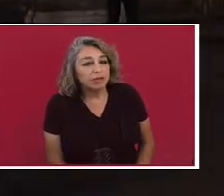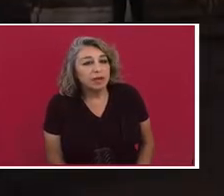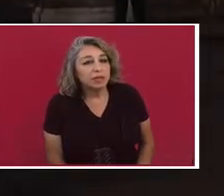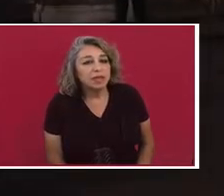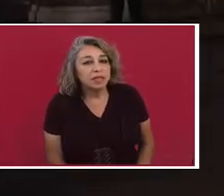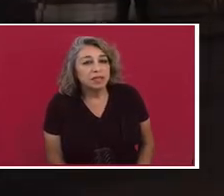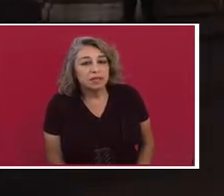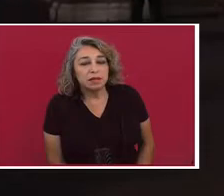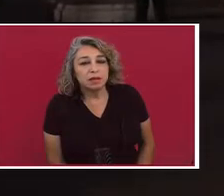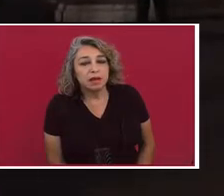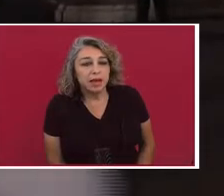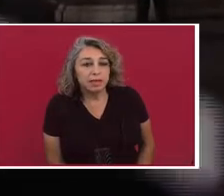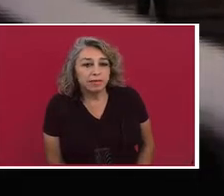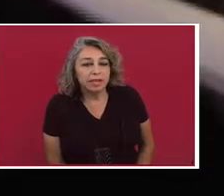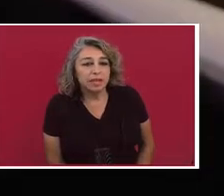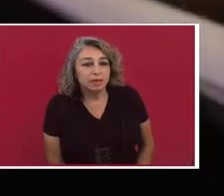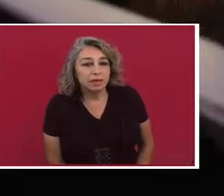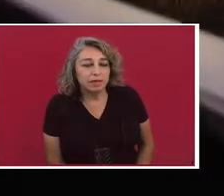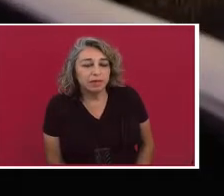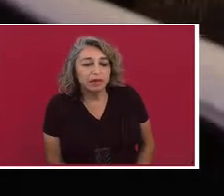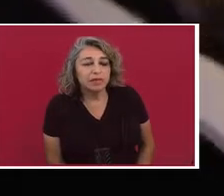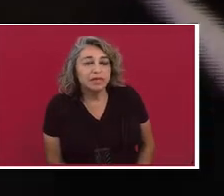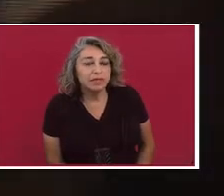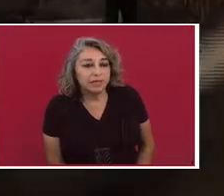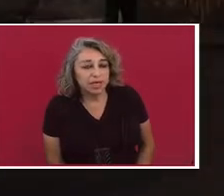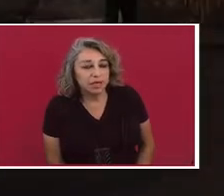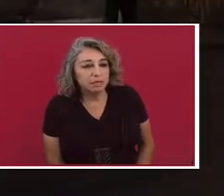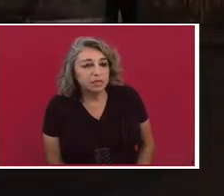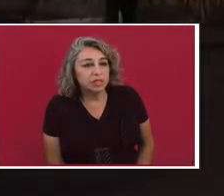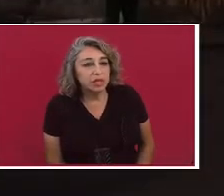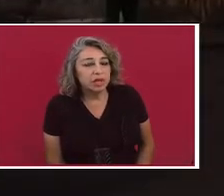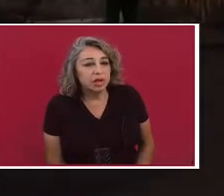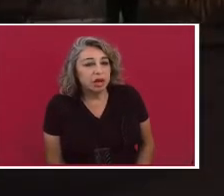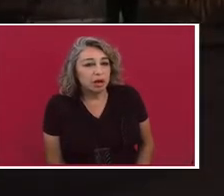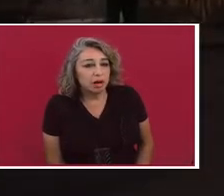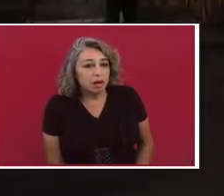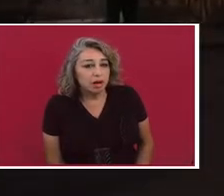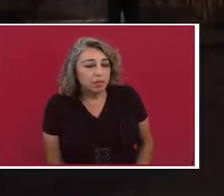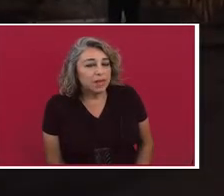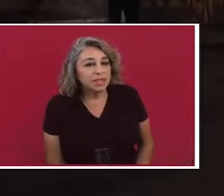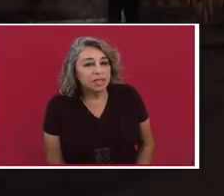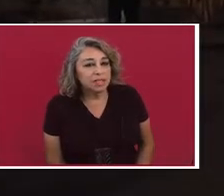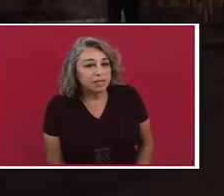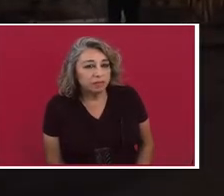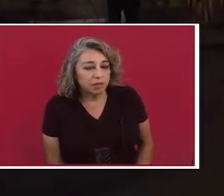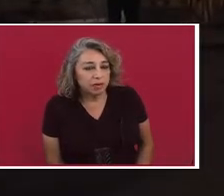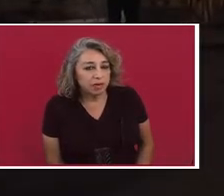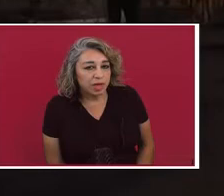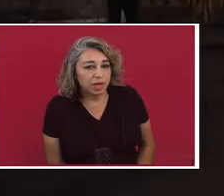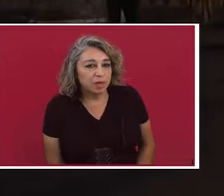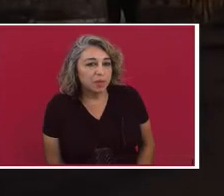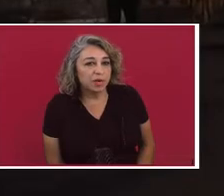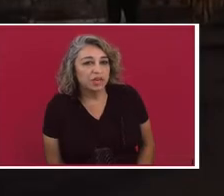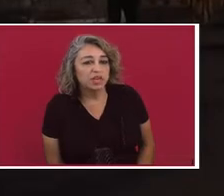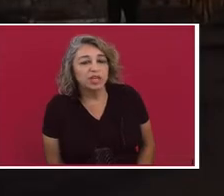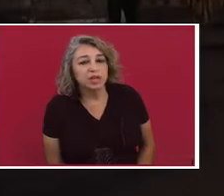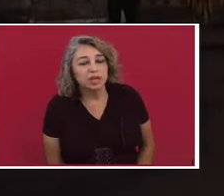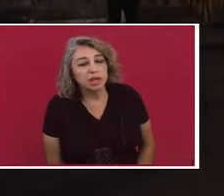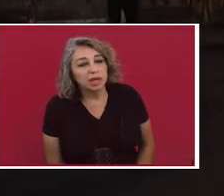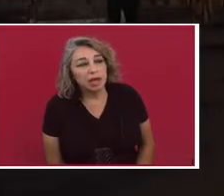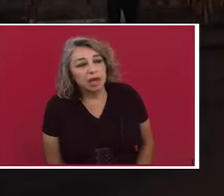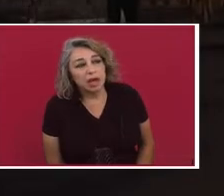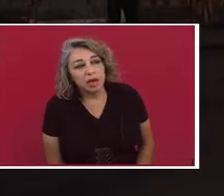the families and the victim. The families of the victims are present for the